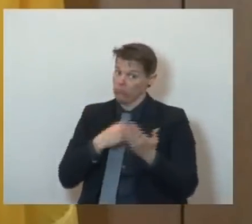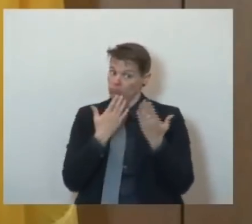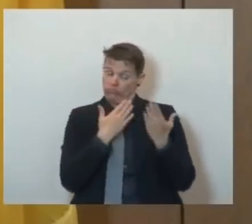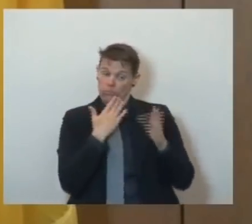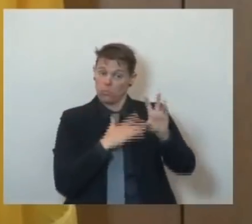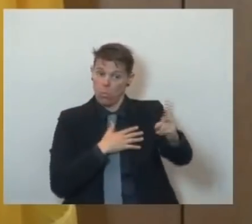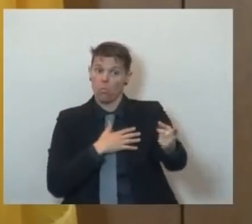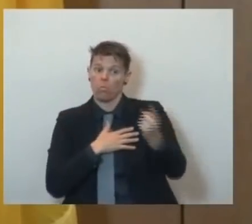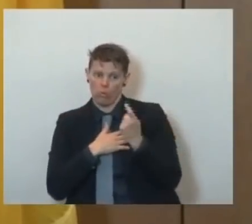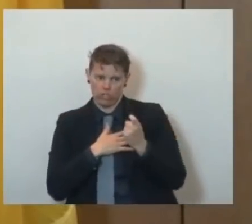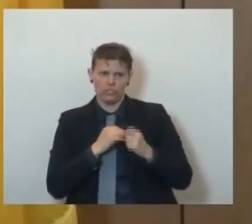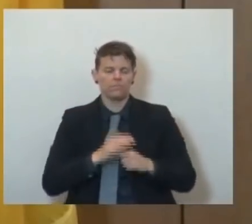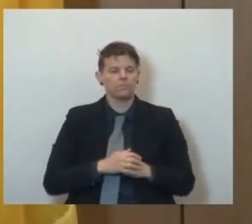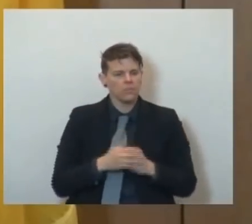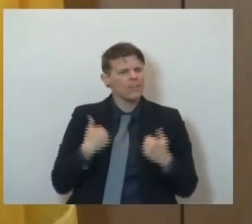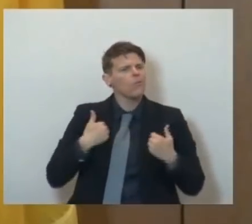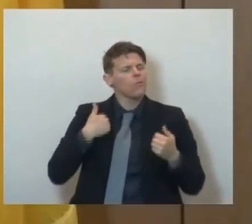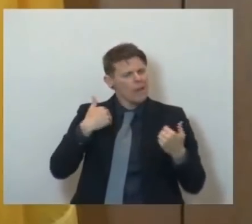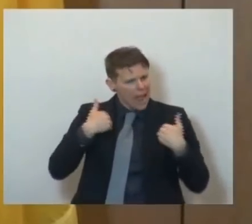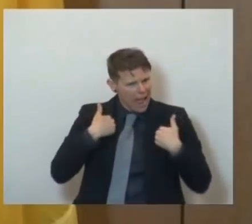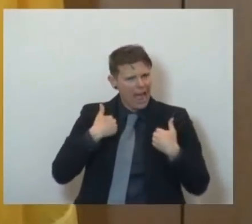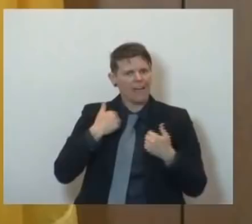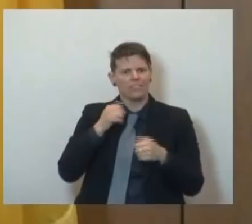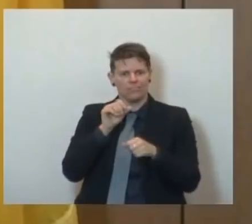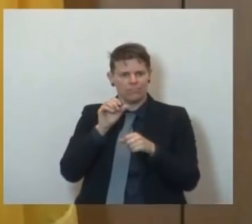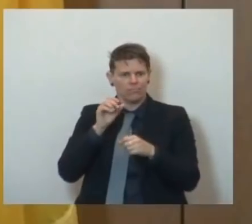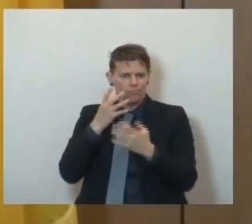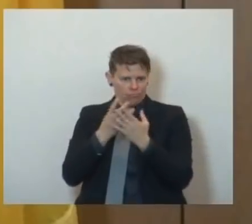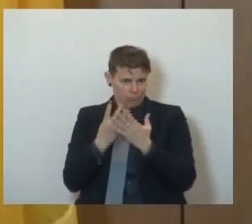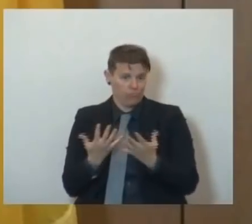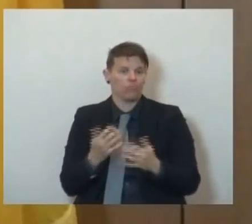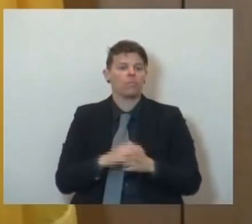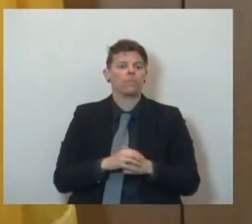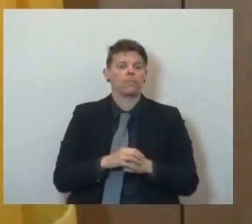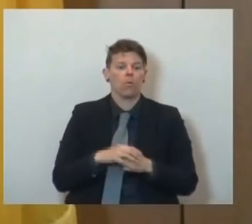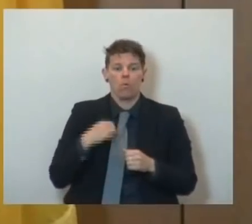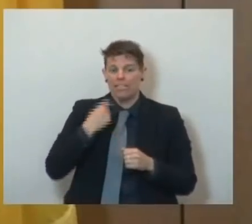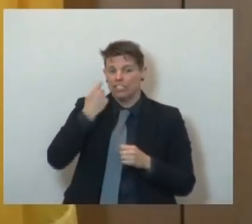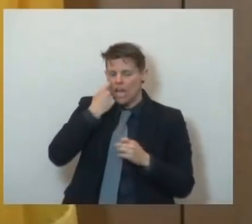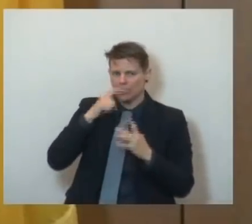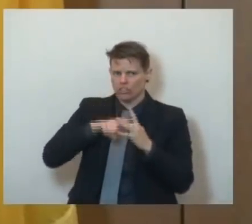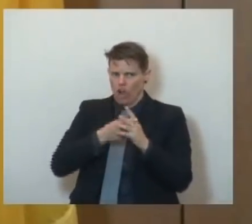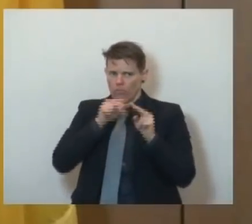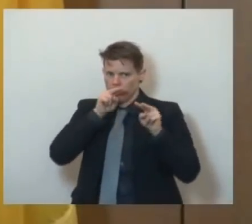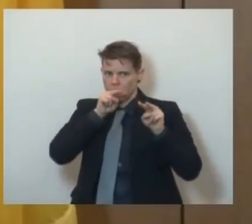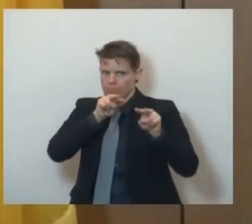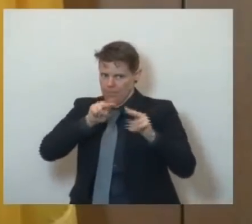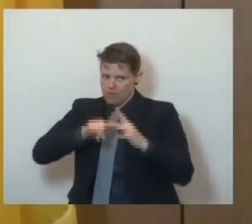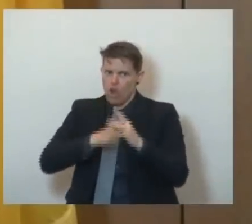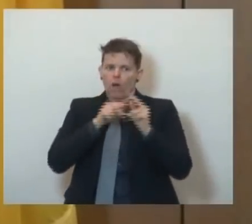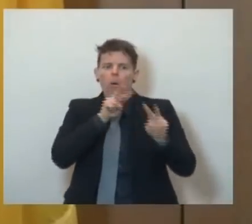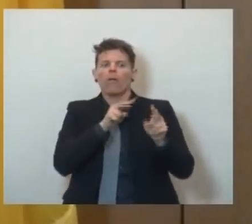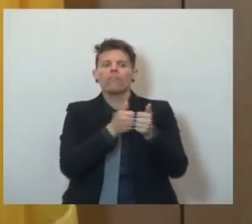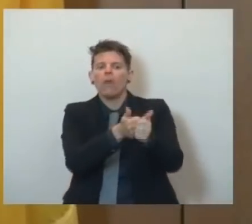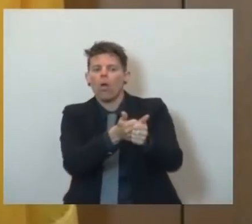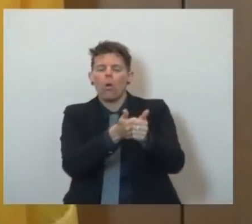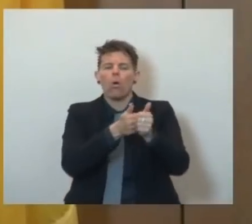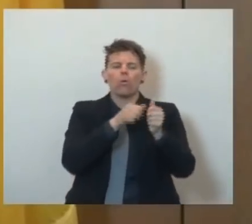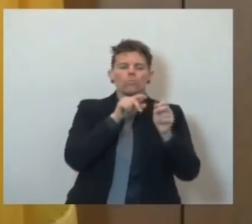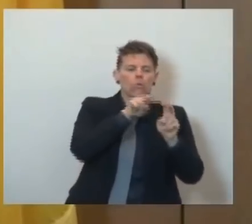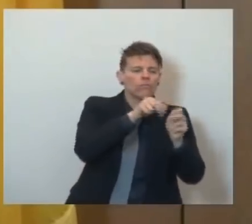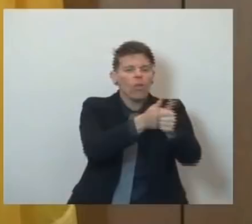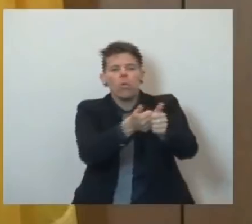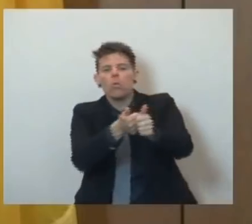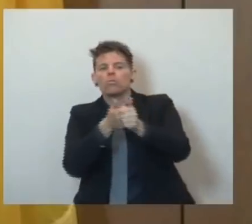Our efforts have just started in the surveillance aspect, and given the issues with nursing